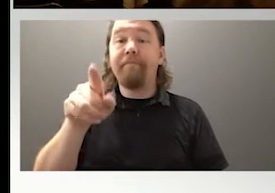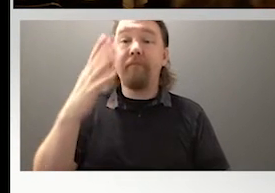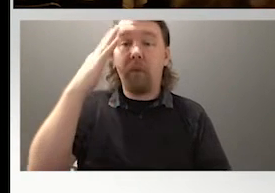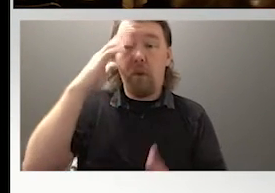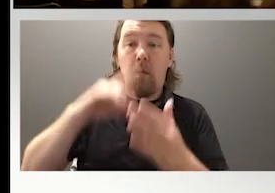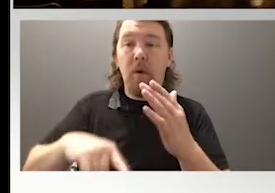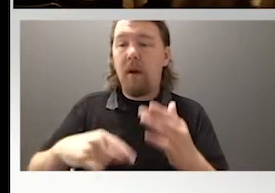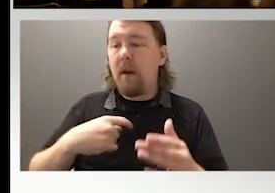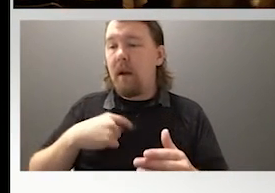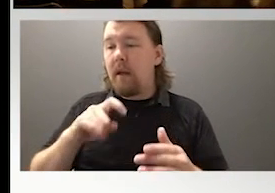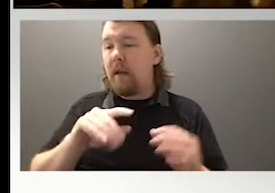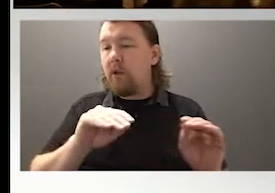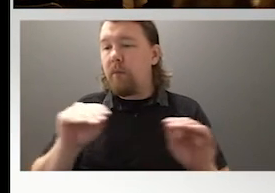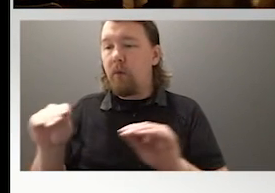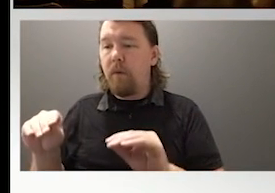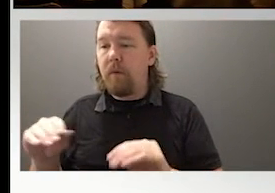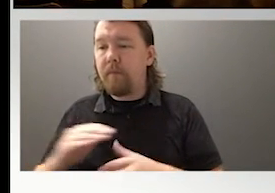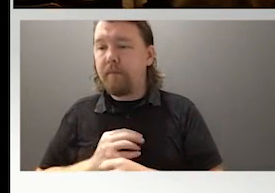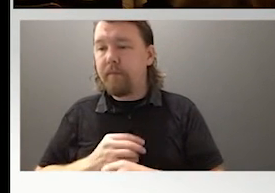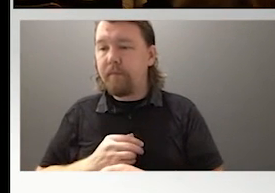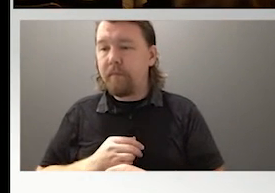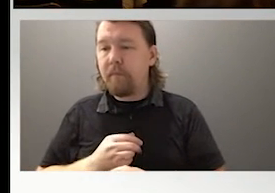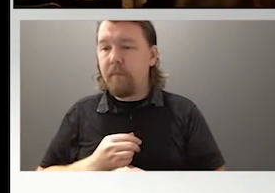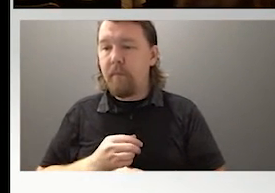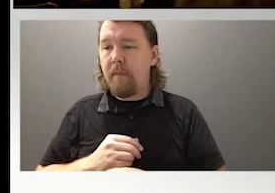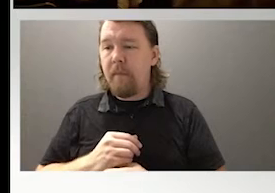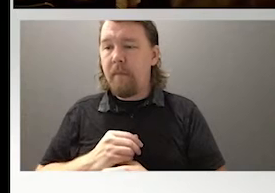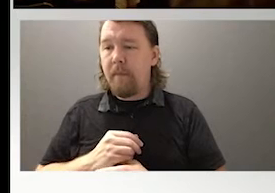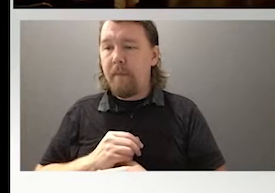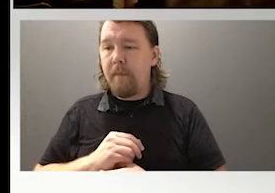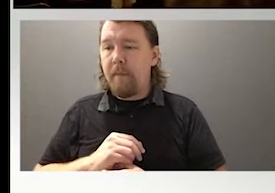You know what? I'm going to move